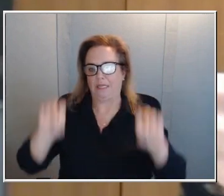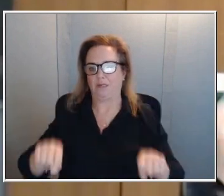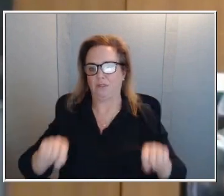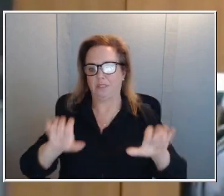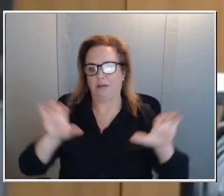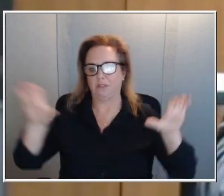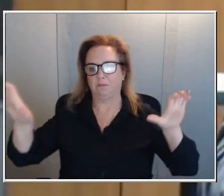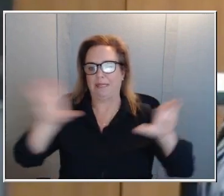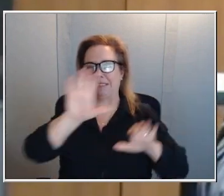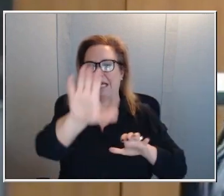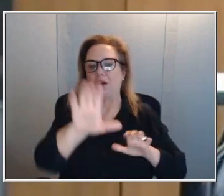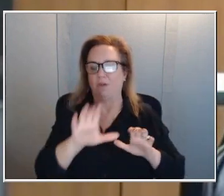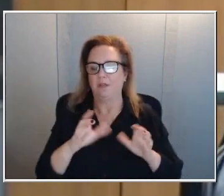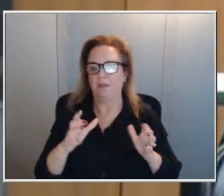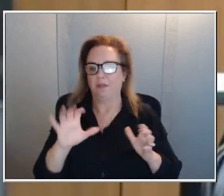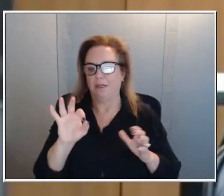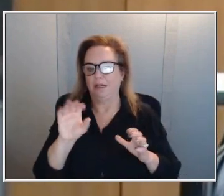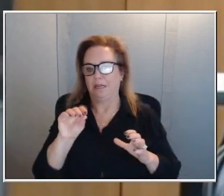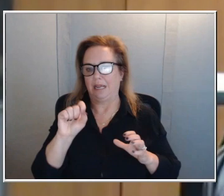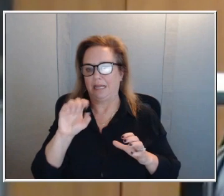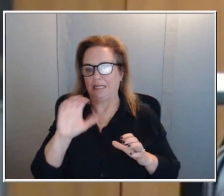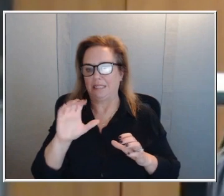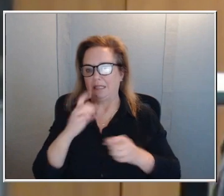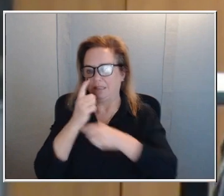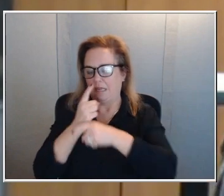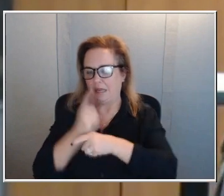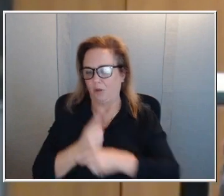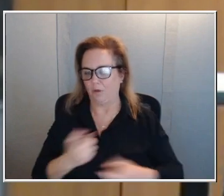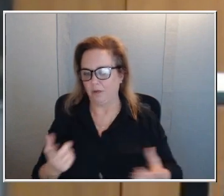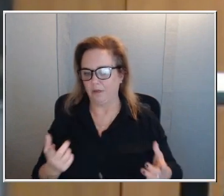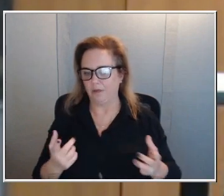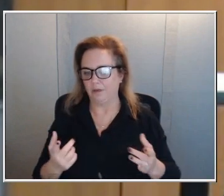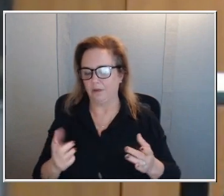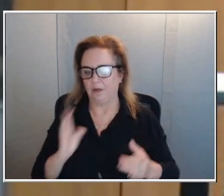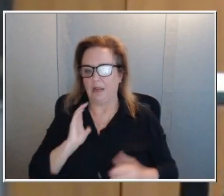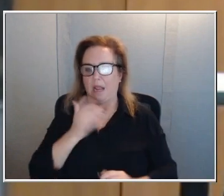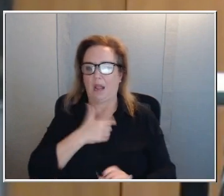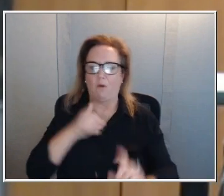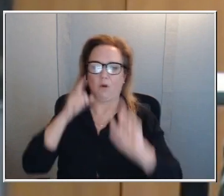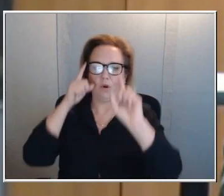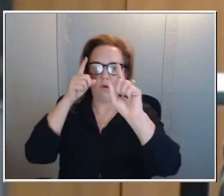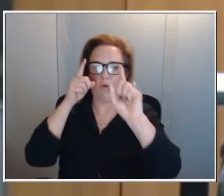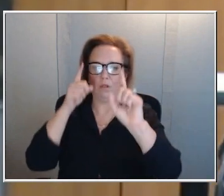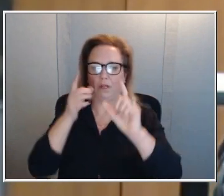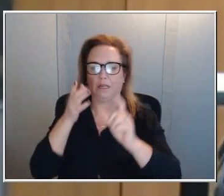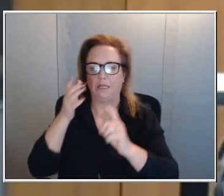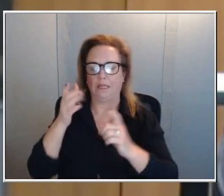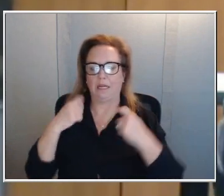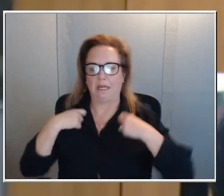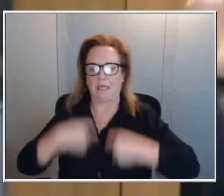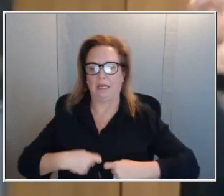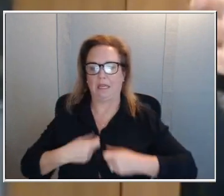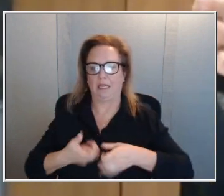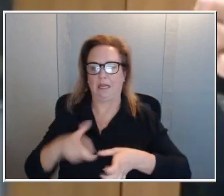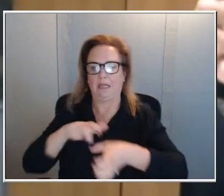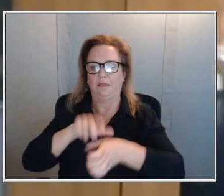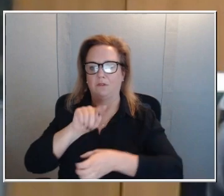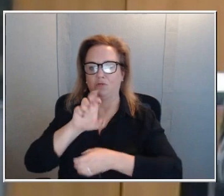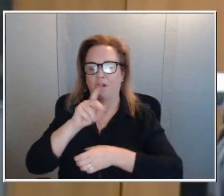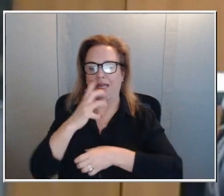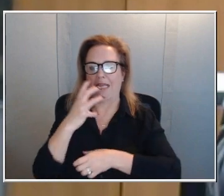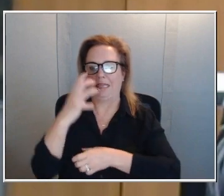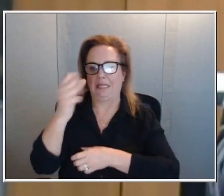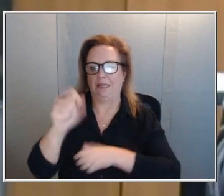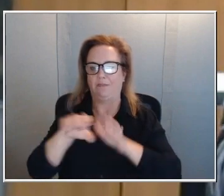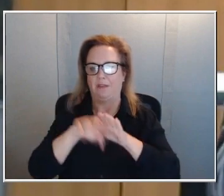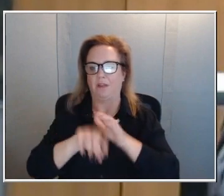pretty evenly, but that's fairly accurate. Our goal is to get our gear on, get in the truck, and be out of the station in